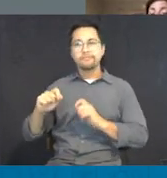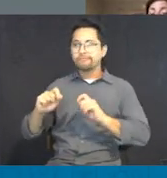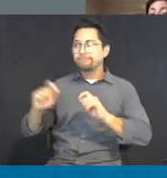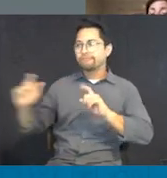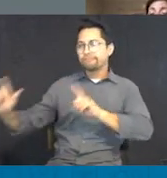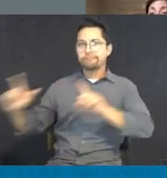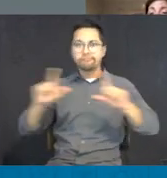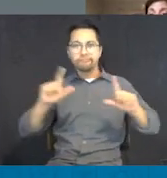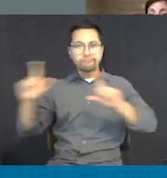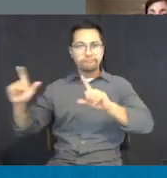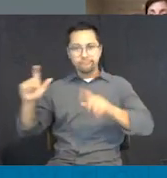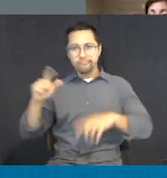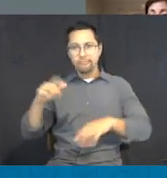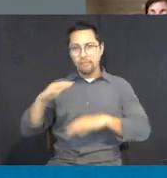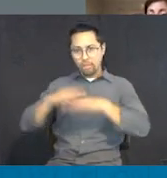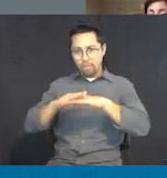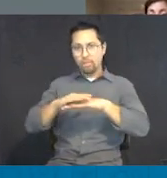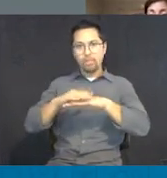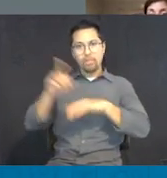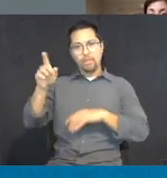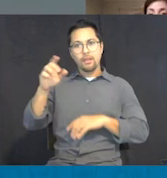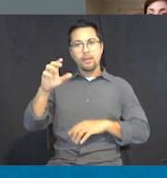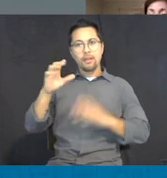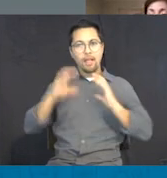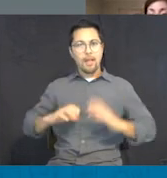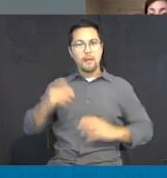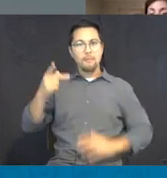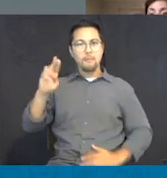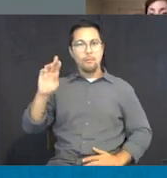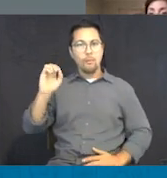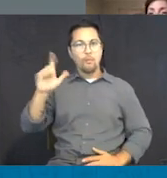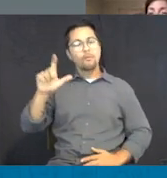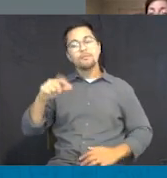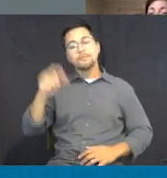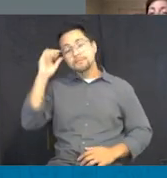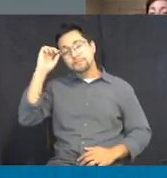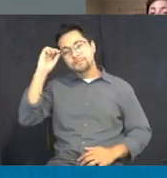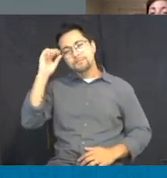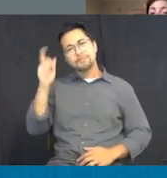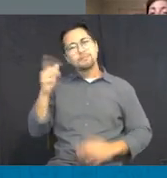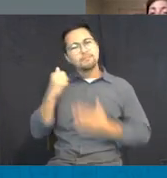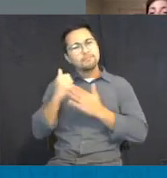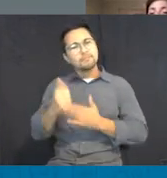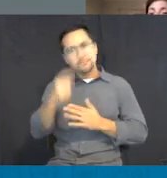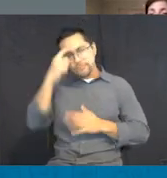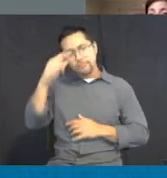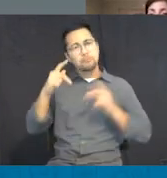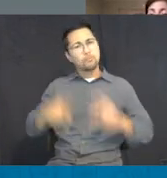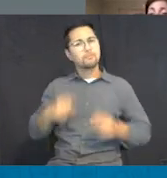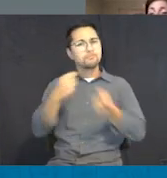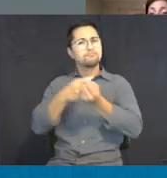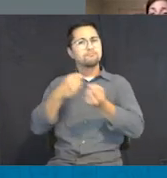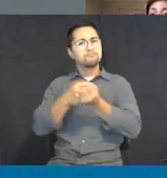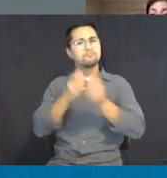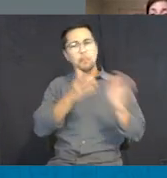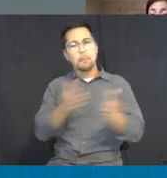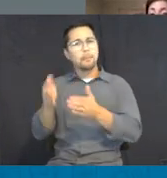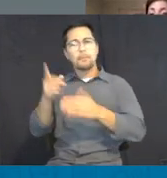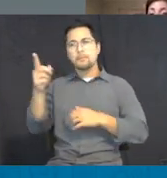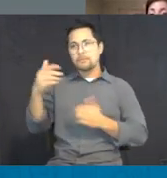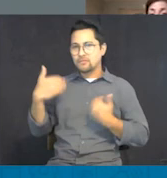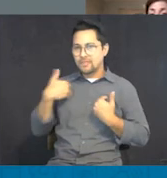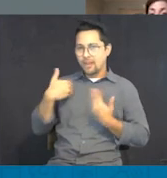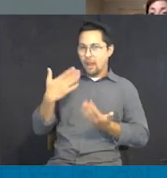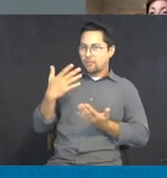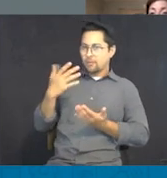one's goals that they're looking to achieve, whether, like I said, that's taking medication without needing